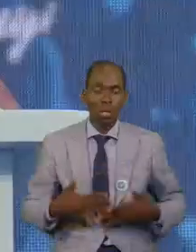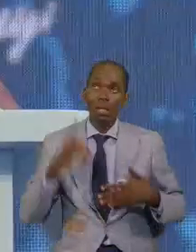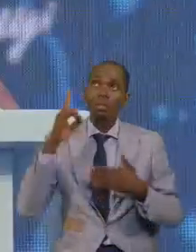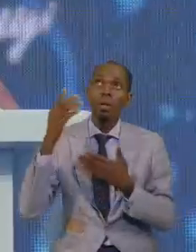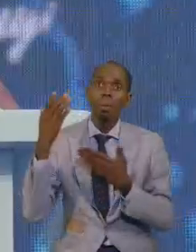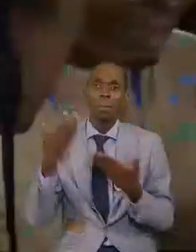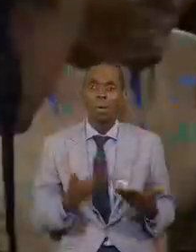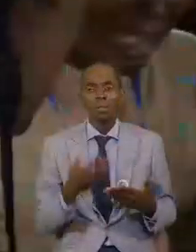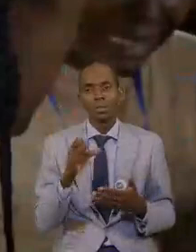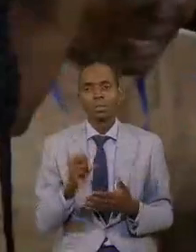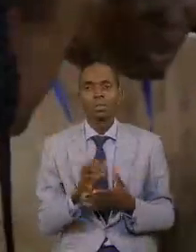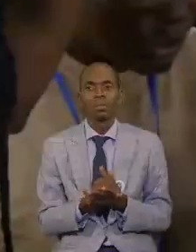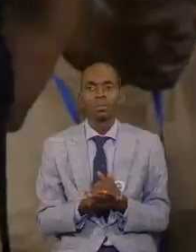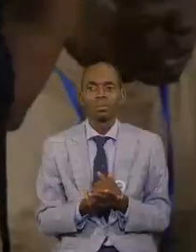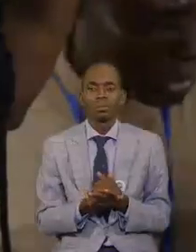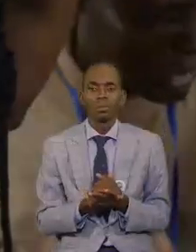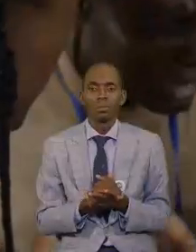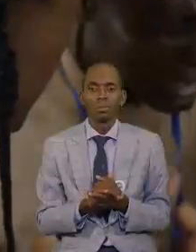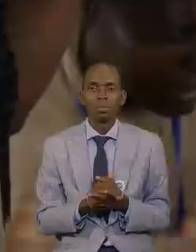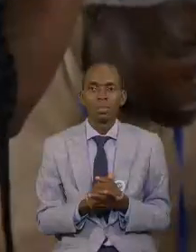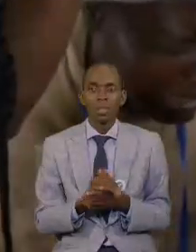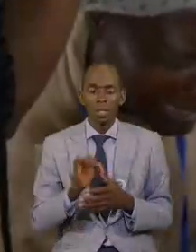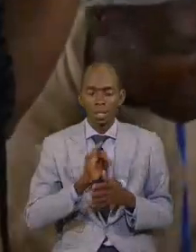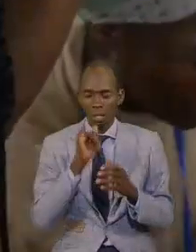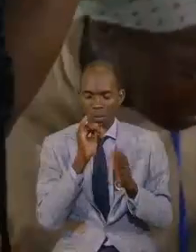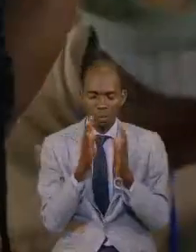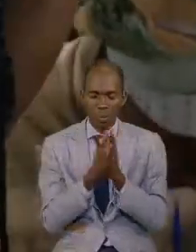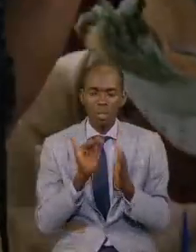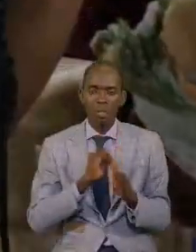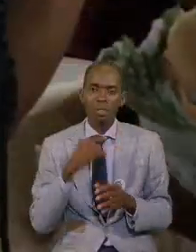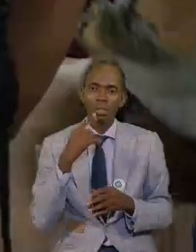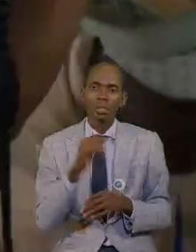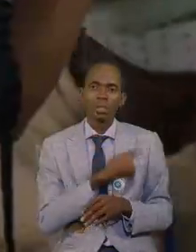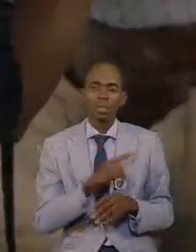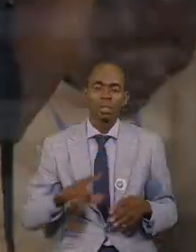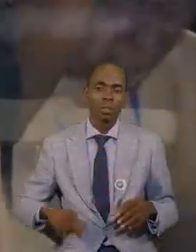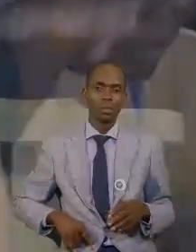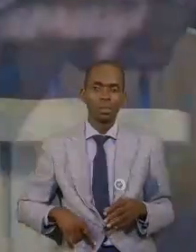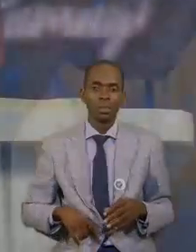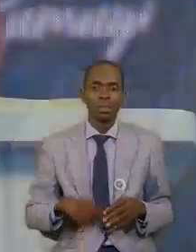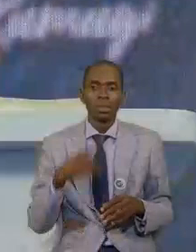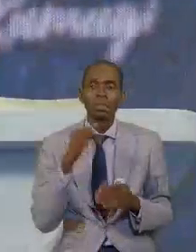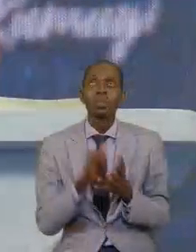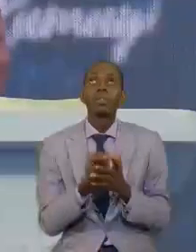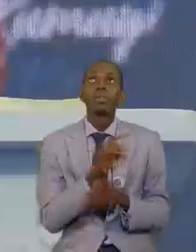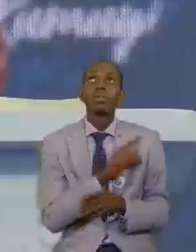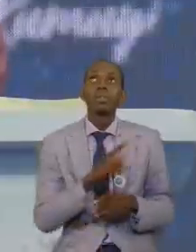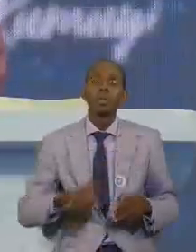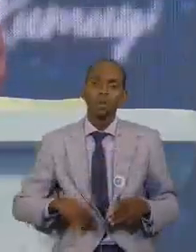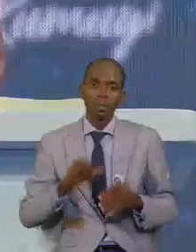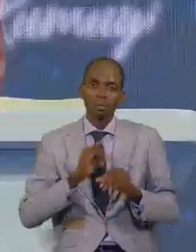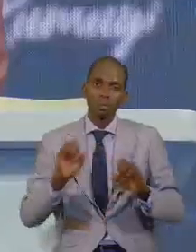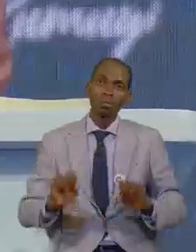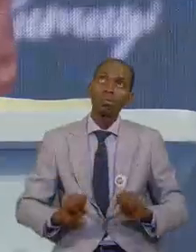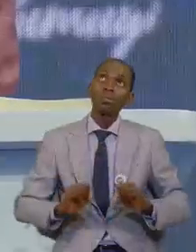Rise up there and pray and tell the Lord, "Lord, I surrender myself completely